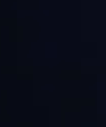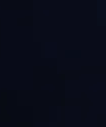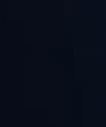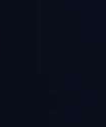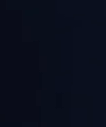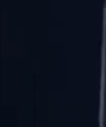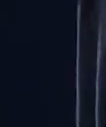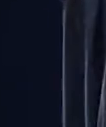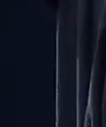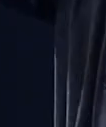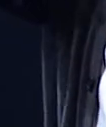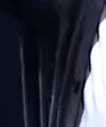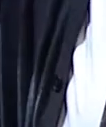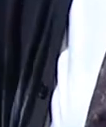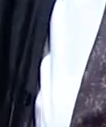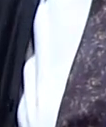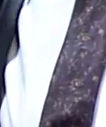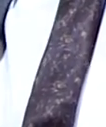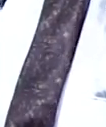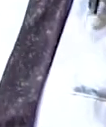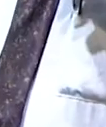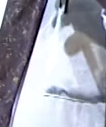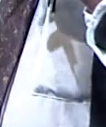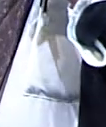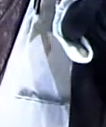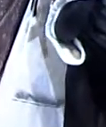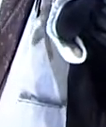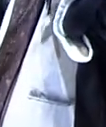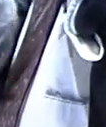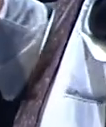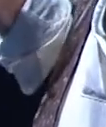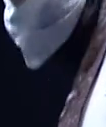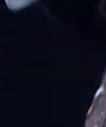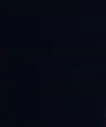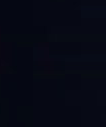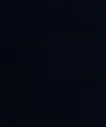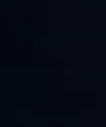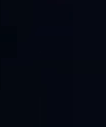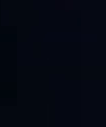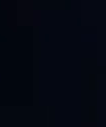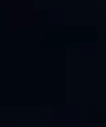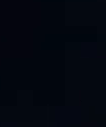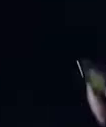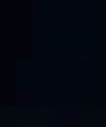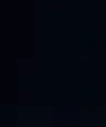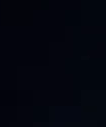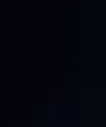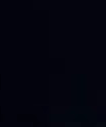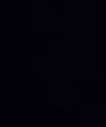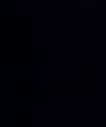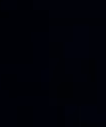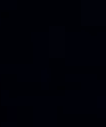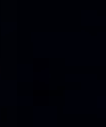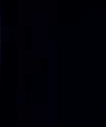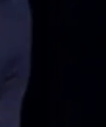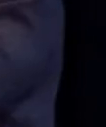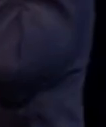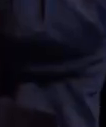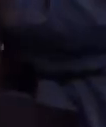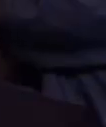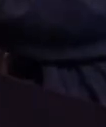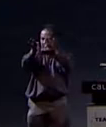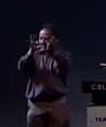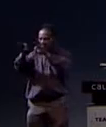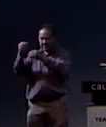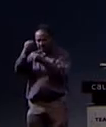actually turns out that we construct our visual world through a very, very complex set of fragmented information. So